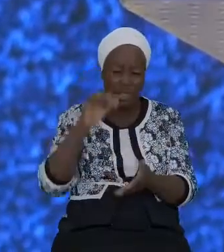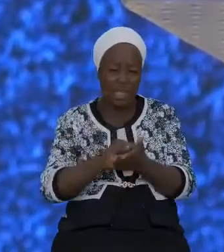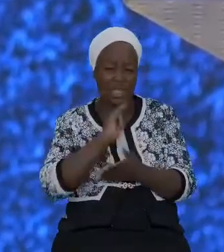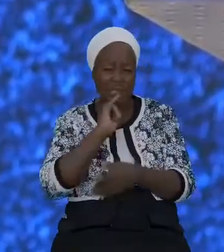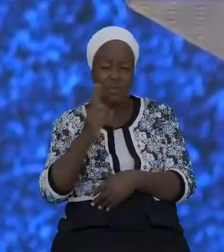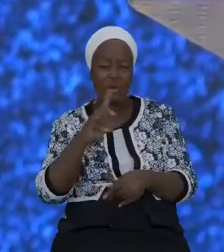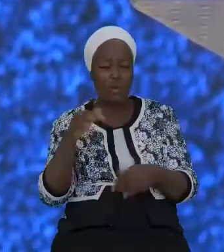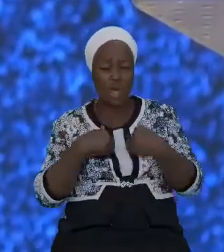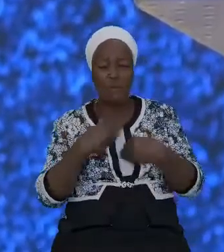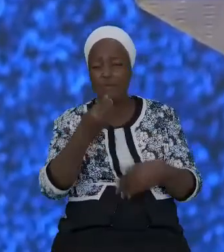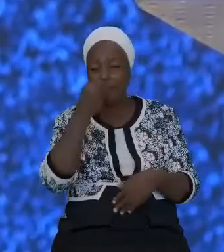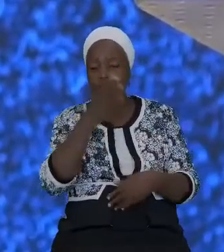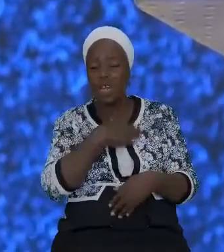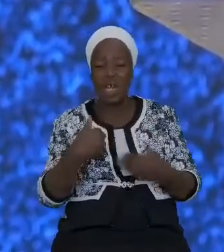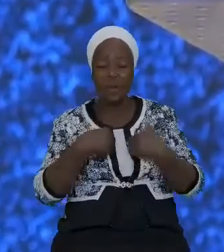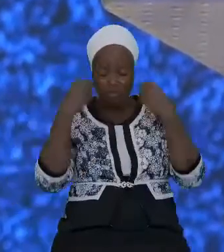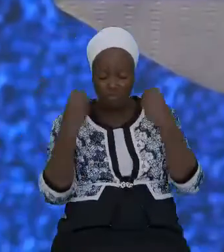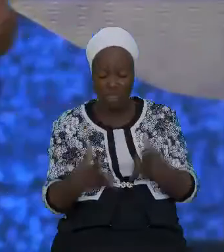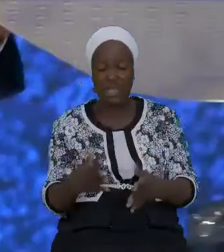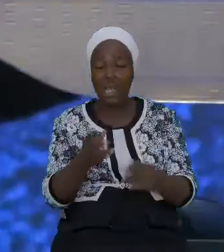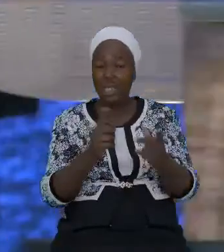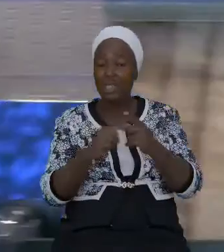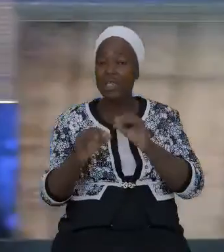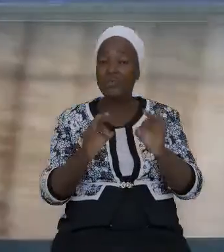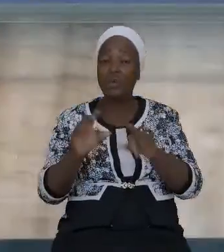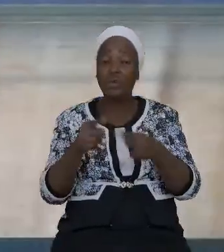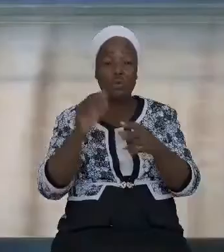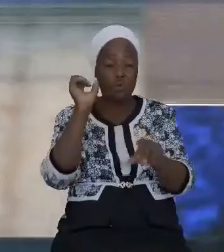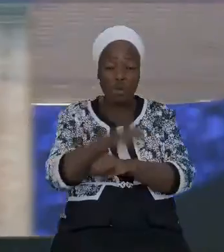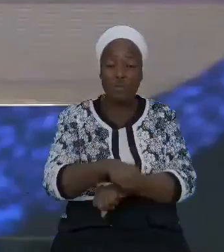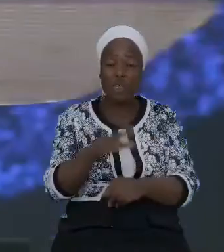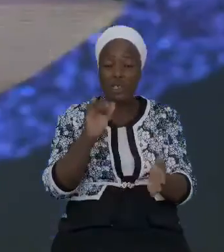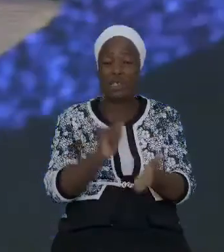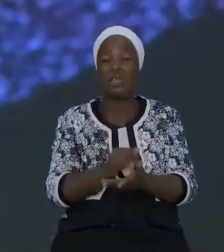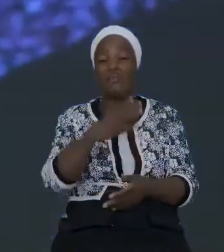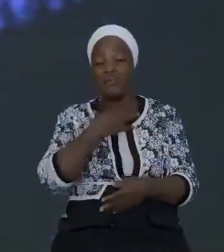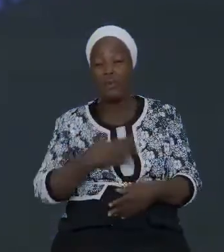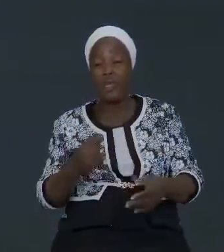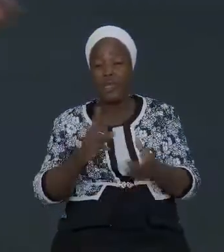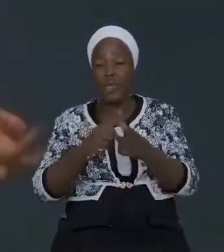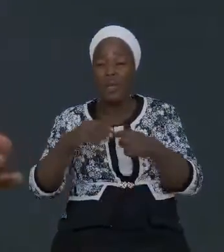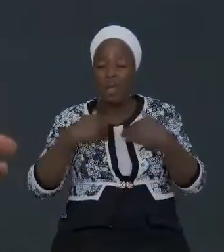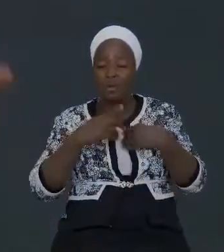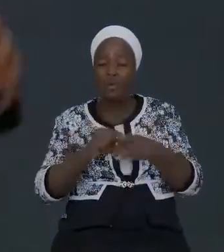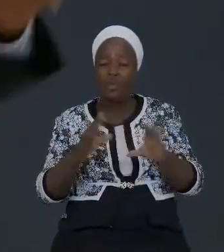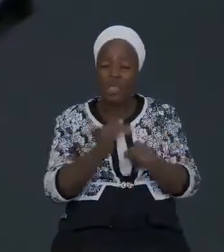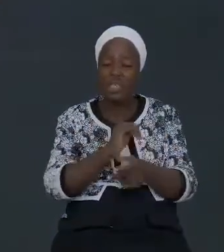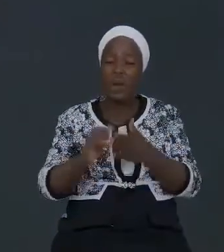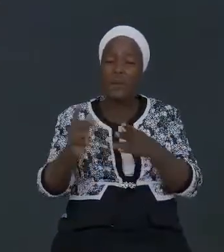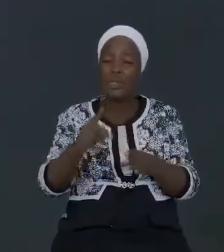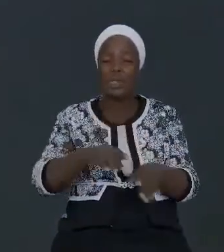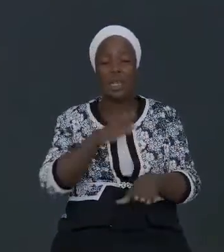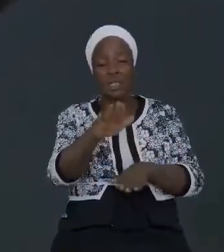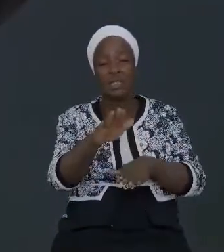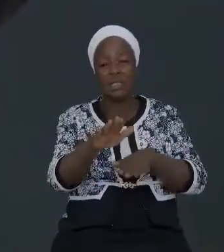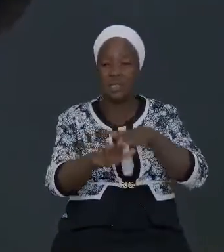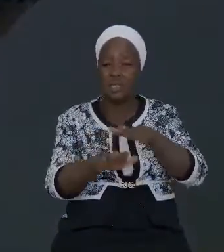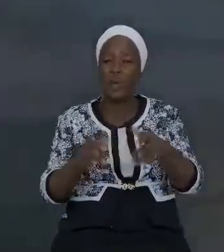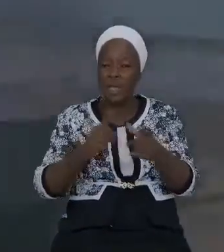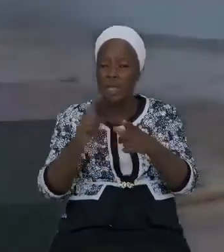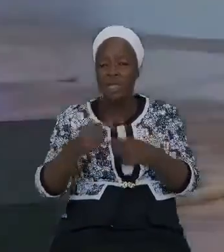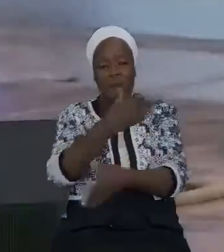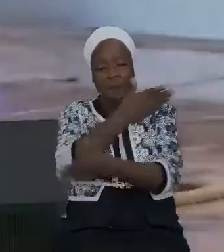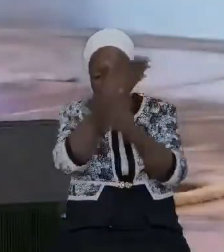there is plenty. And if we're going to overcome the famine, we have to take practical steps and